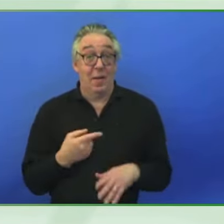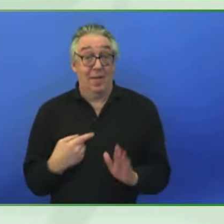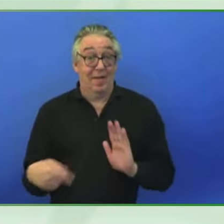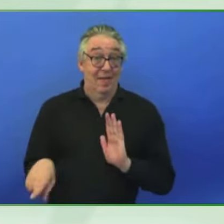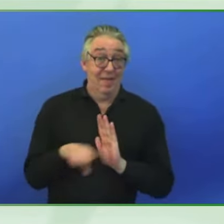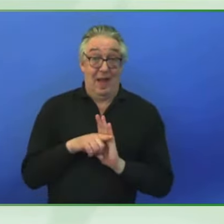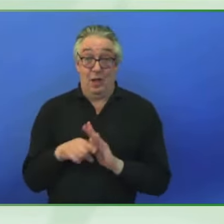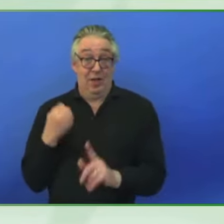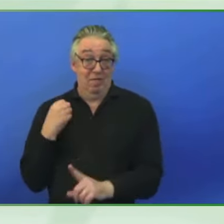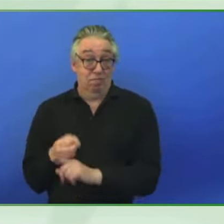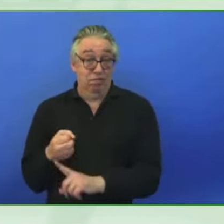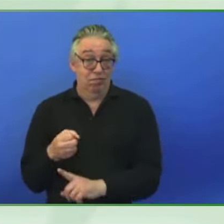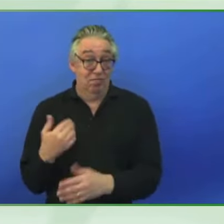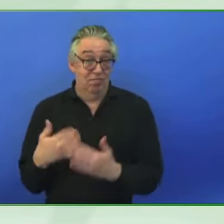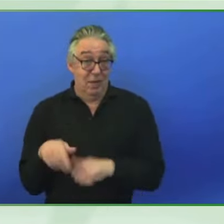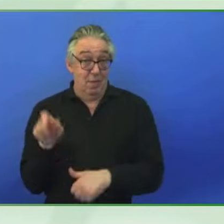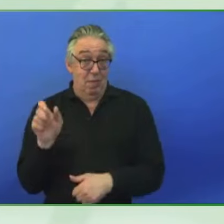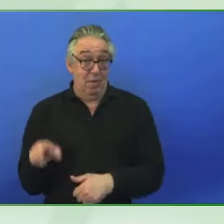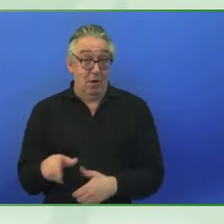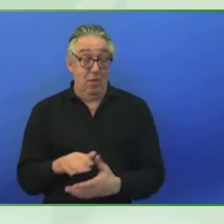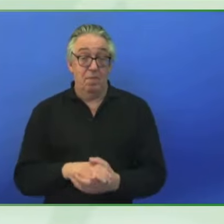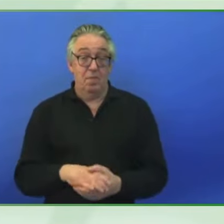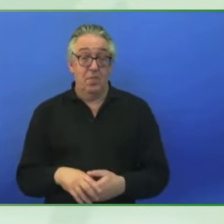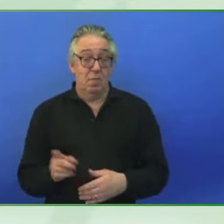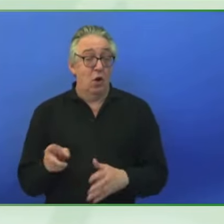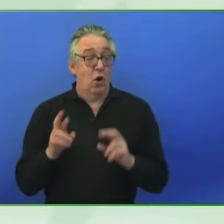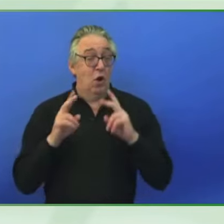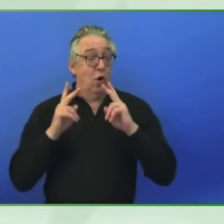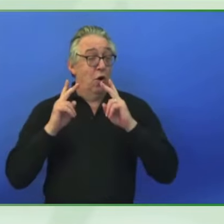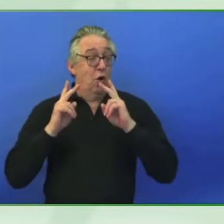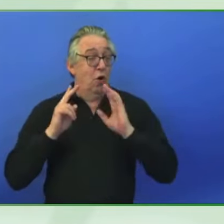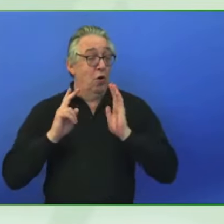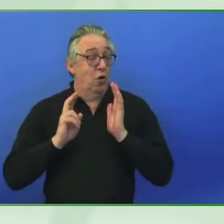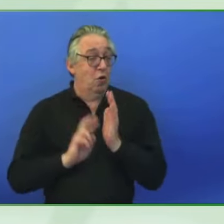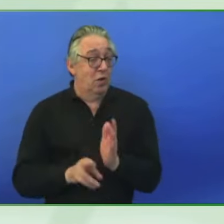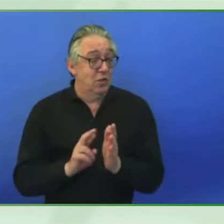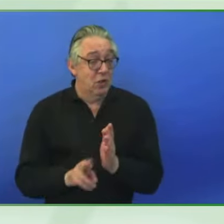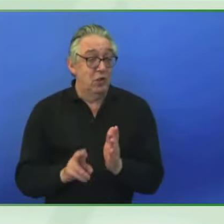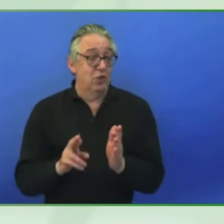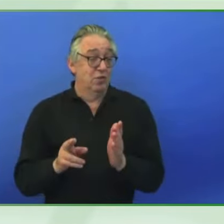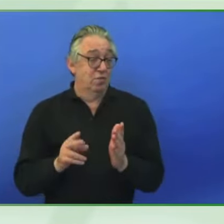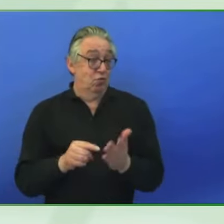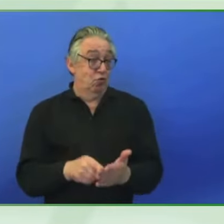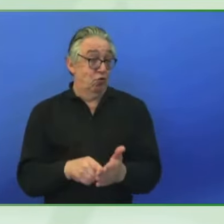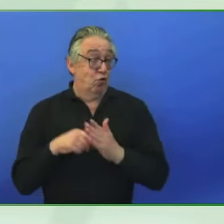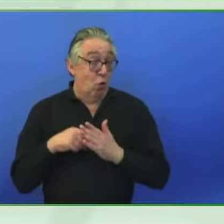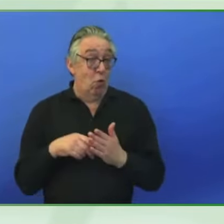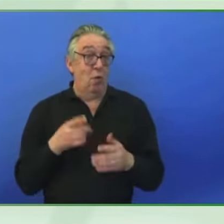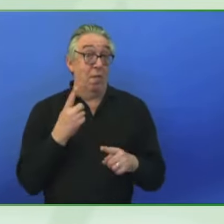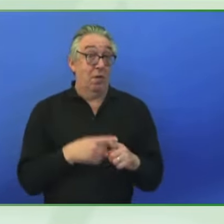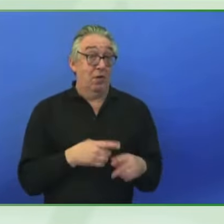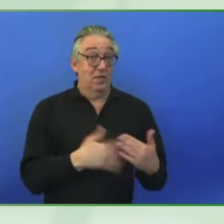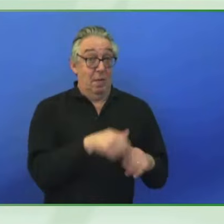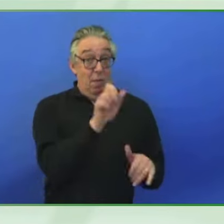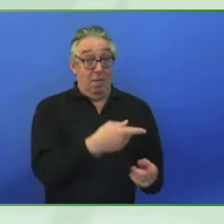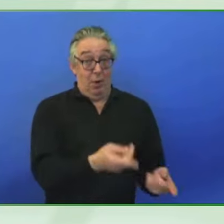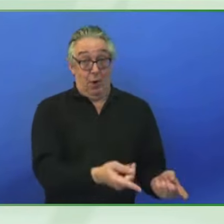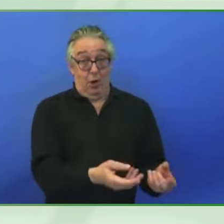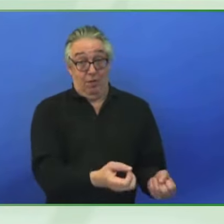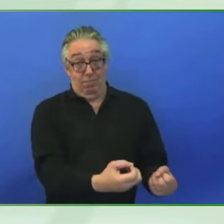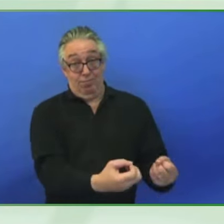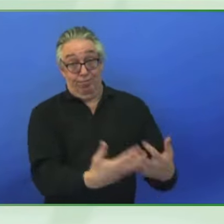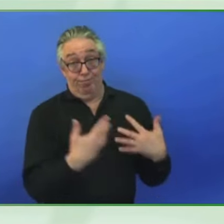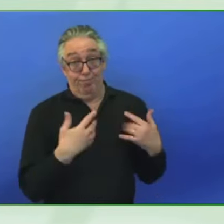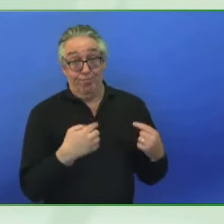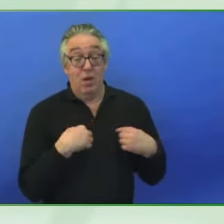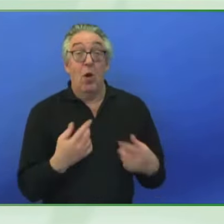that survey respondents, experts, and people with disabilities told us was in the area of transportation and mobility, that was one of